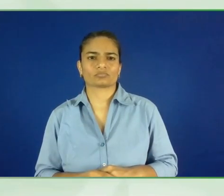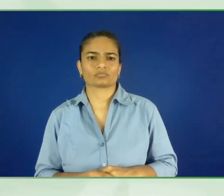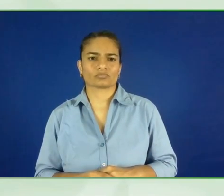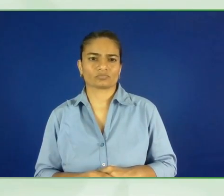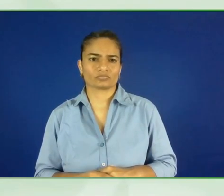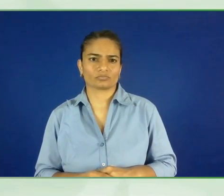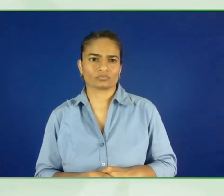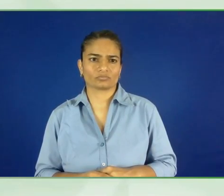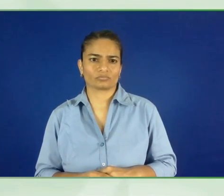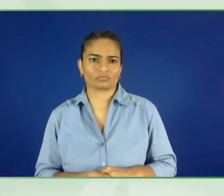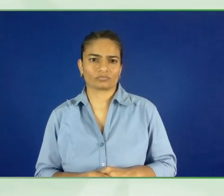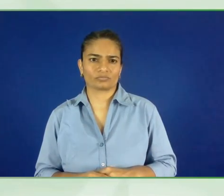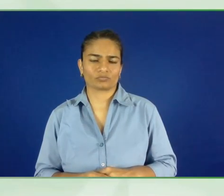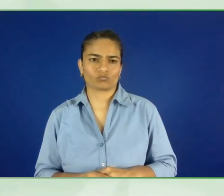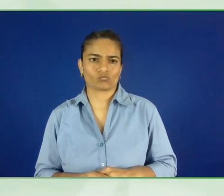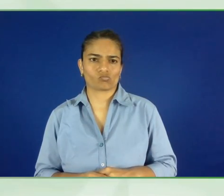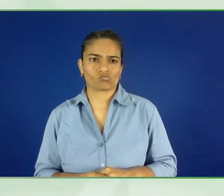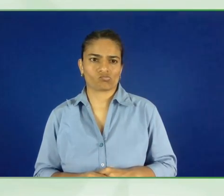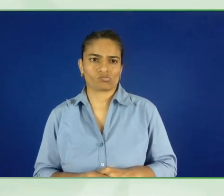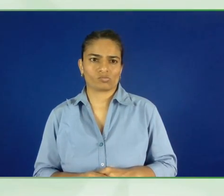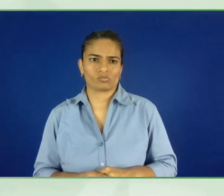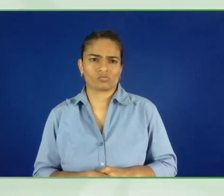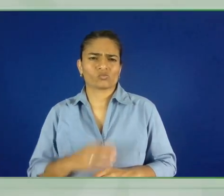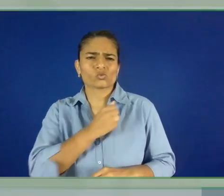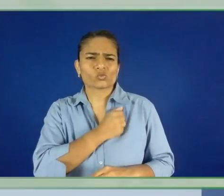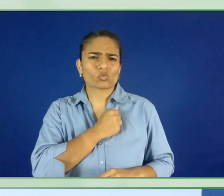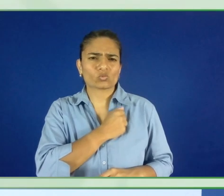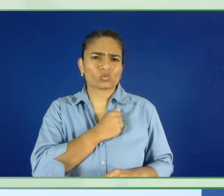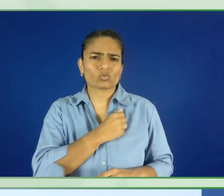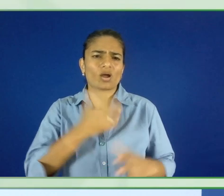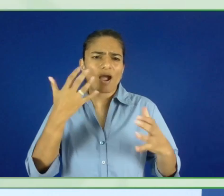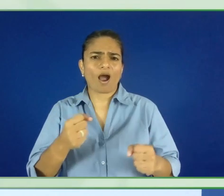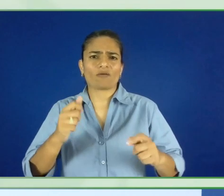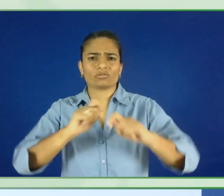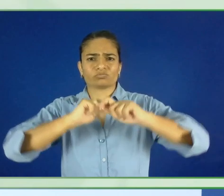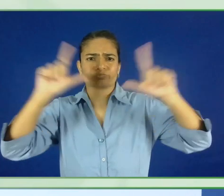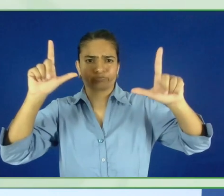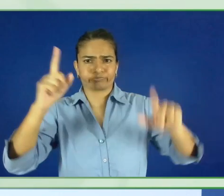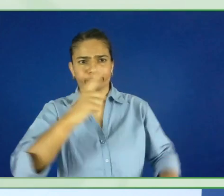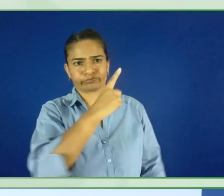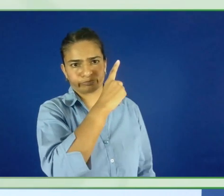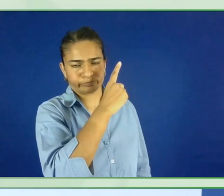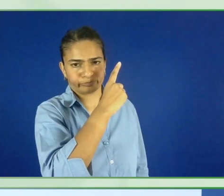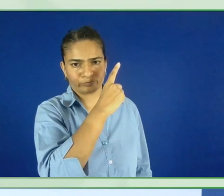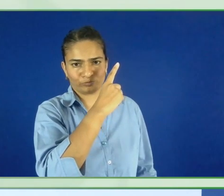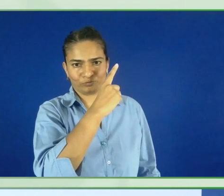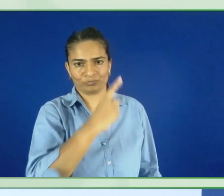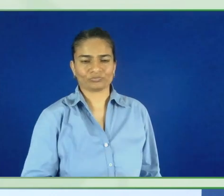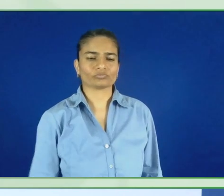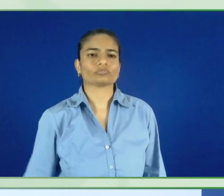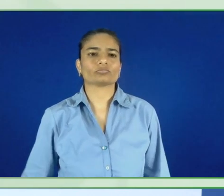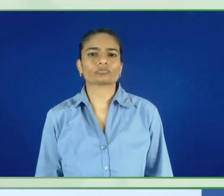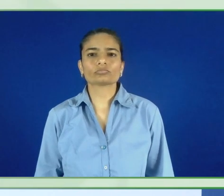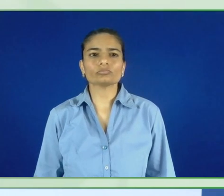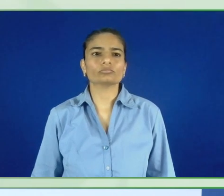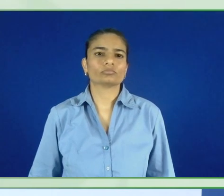Okay, so we also prepared a deck of slides. If you have them, you showed them at the beginning, I think. Yeah, thank you. So my name